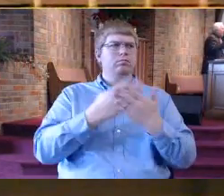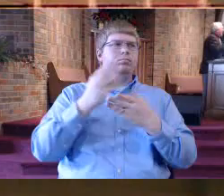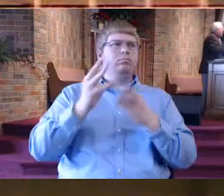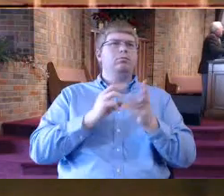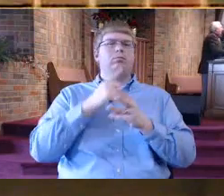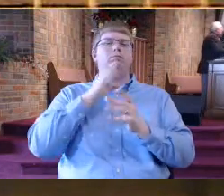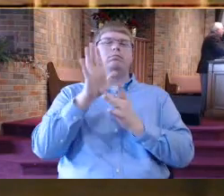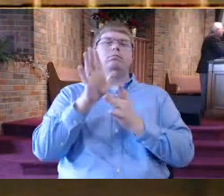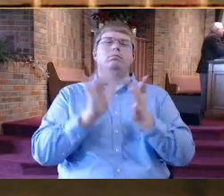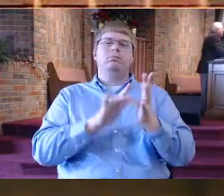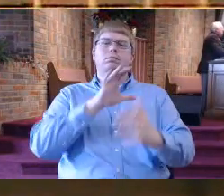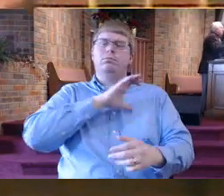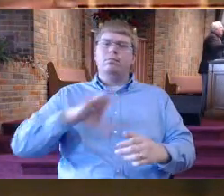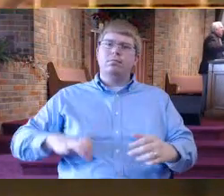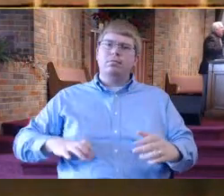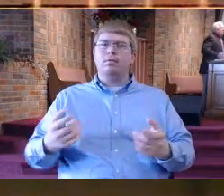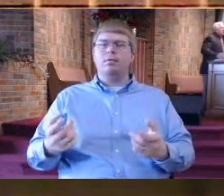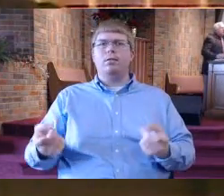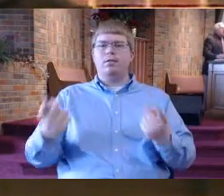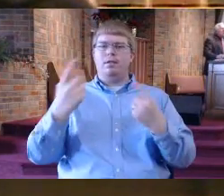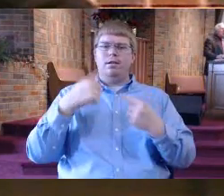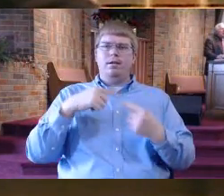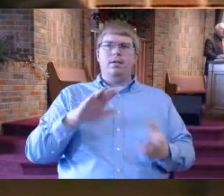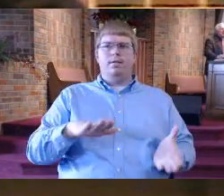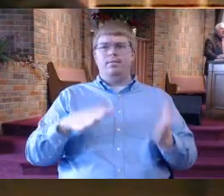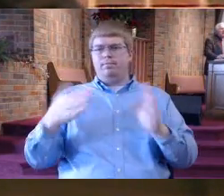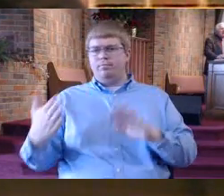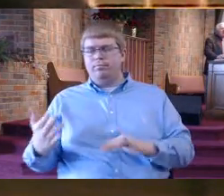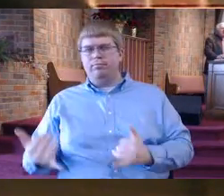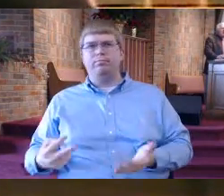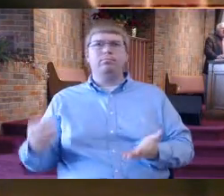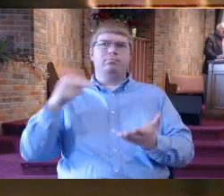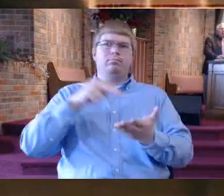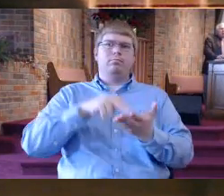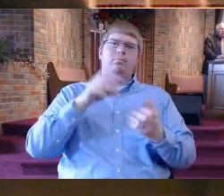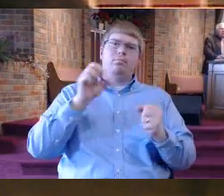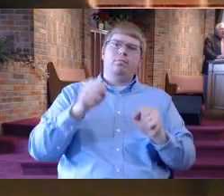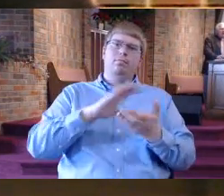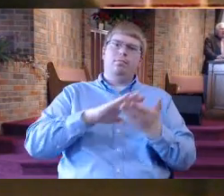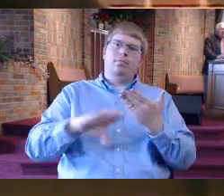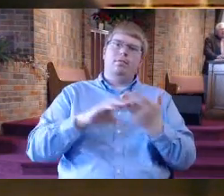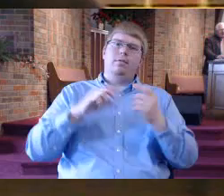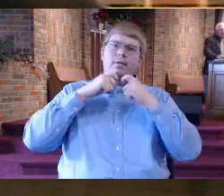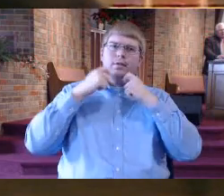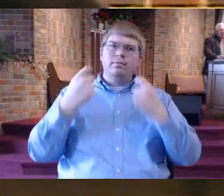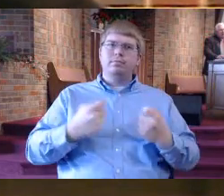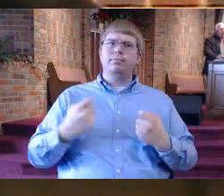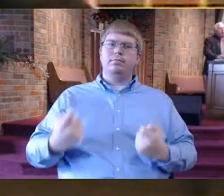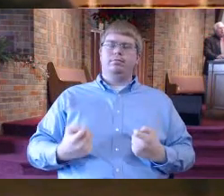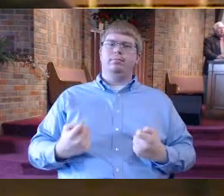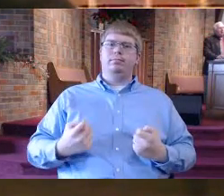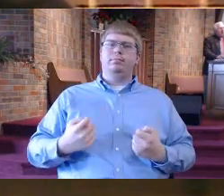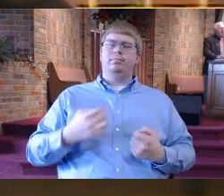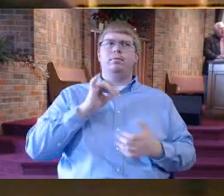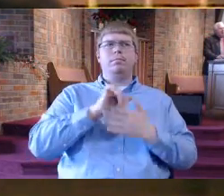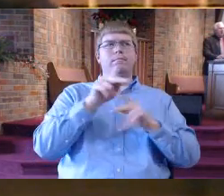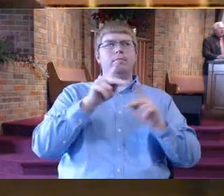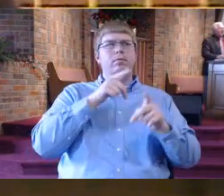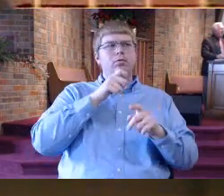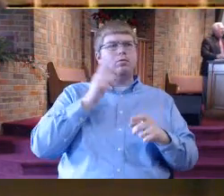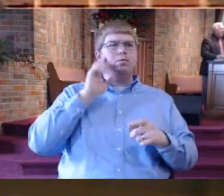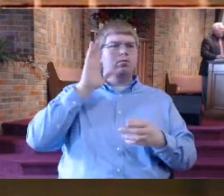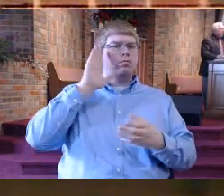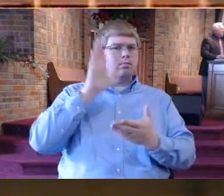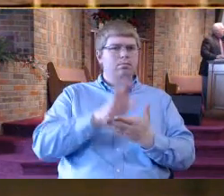had died, had risen so that our sins could be washed away. And those who would believe that testimony, who would respond in